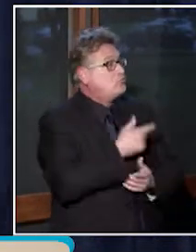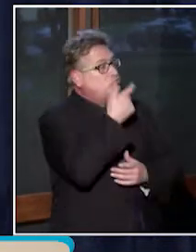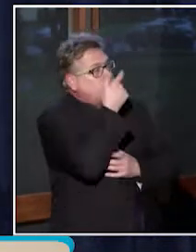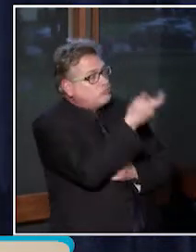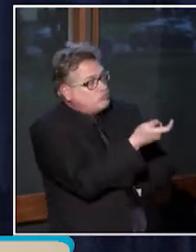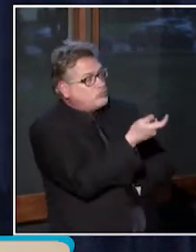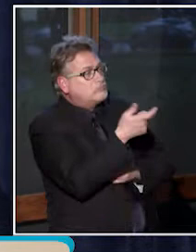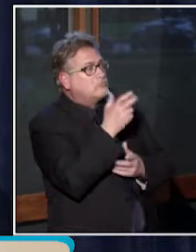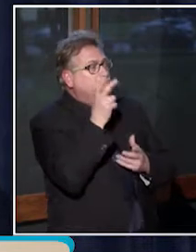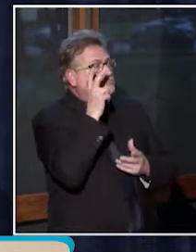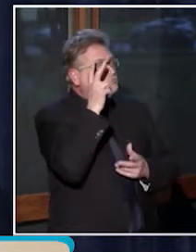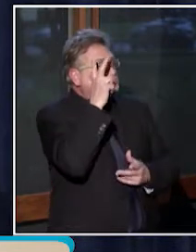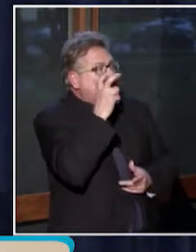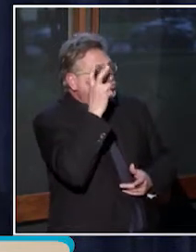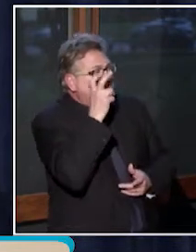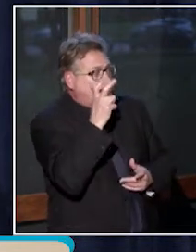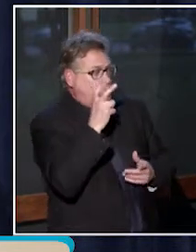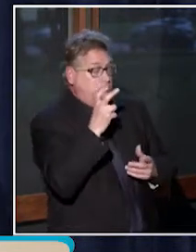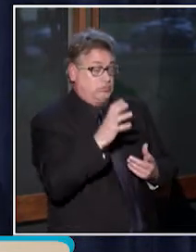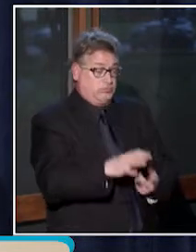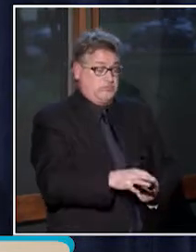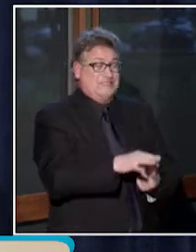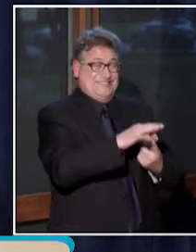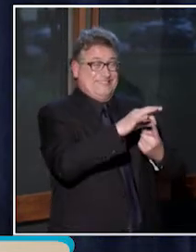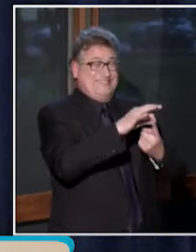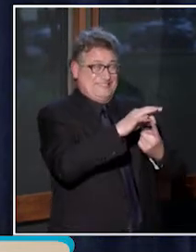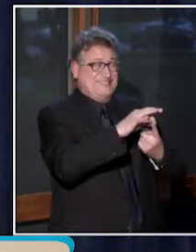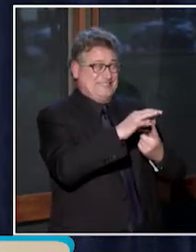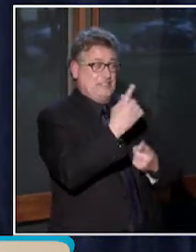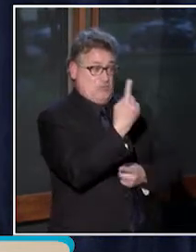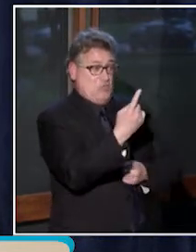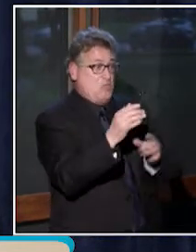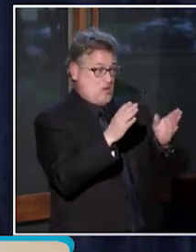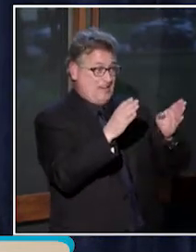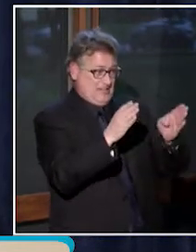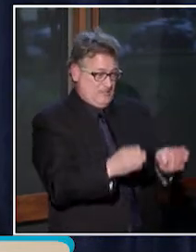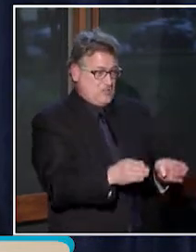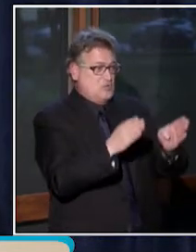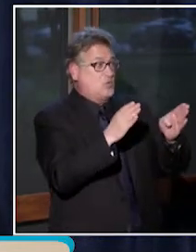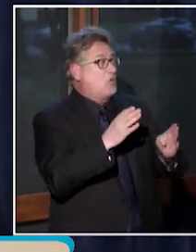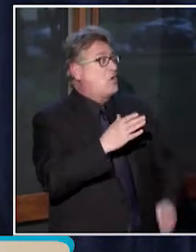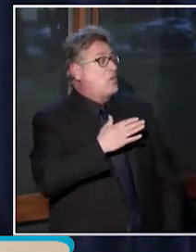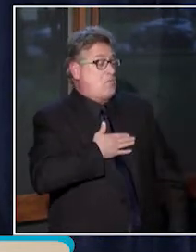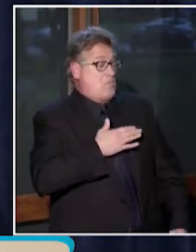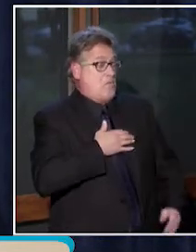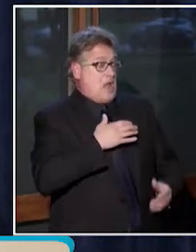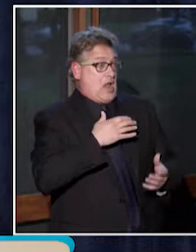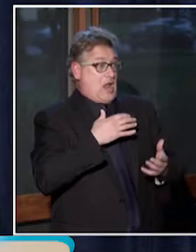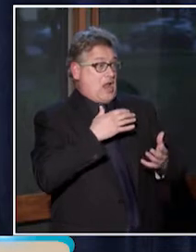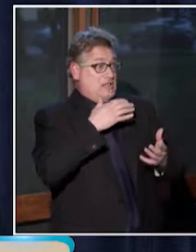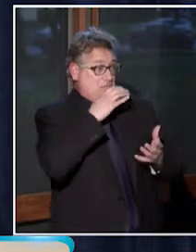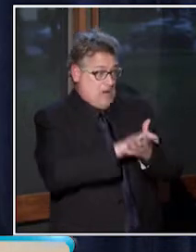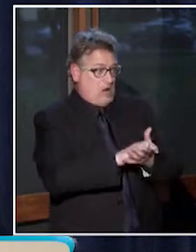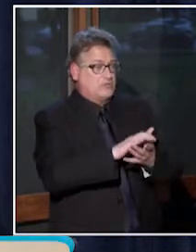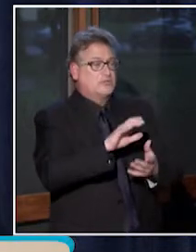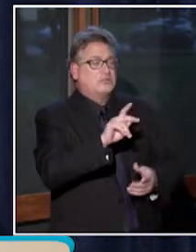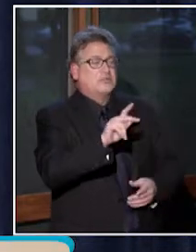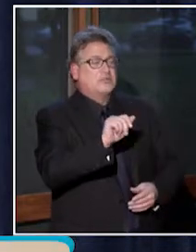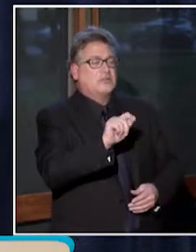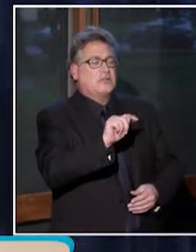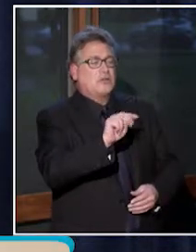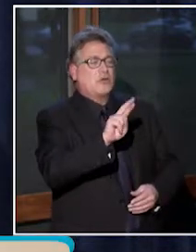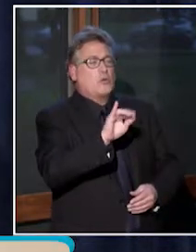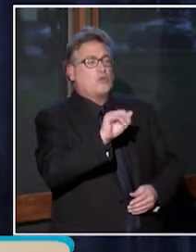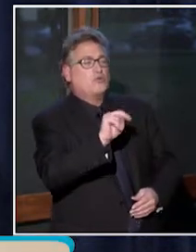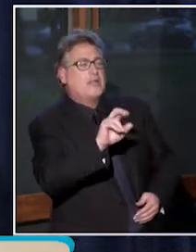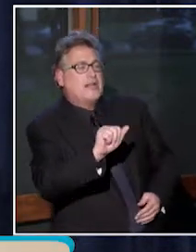or listening, and I want to particularly call out one individual, my spouse, Katrina. I don't